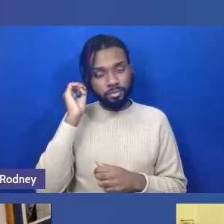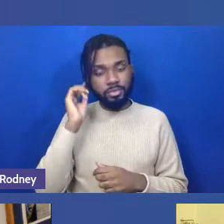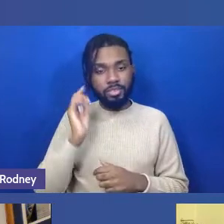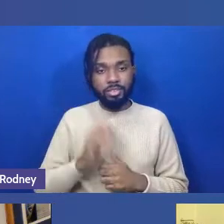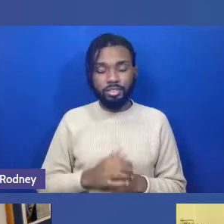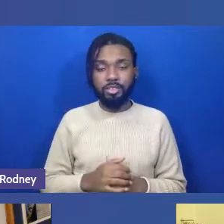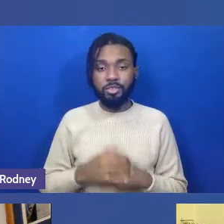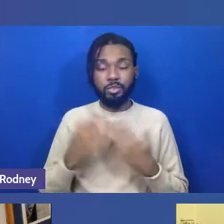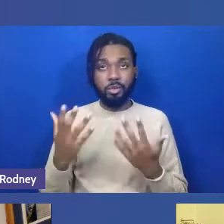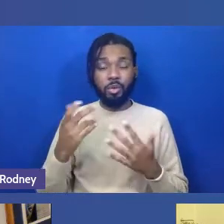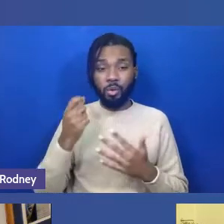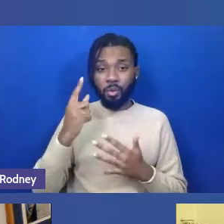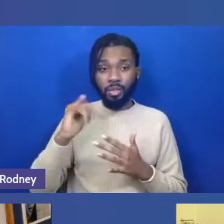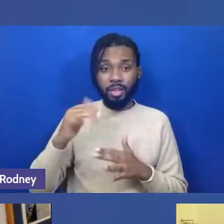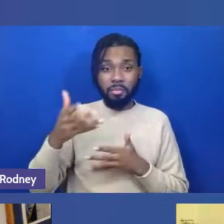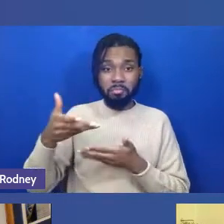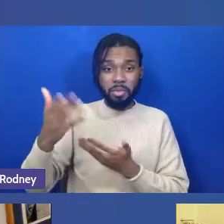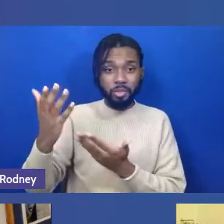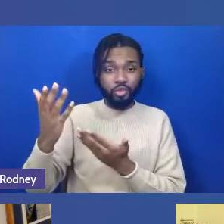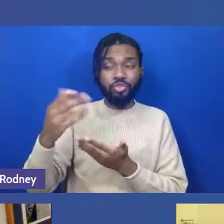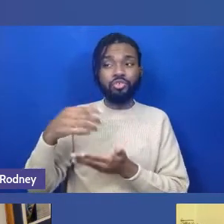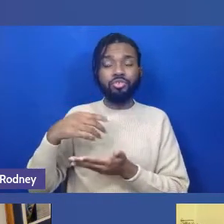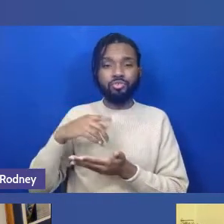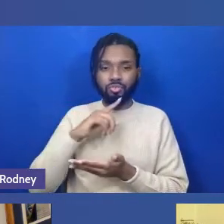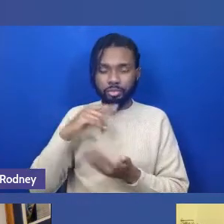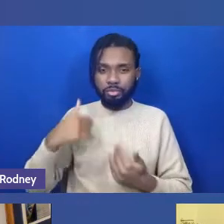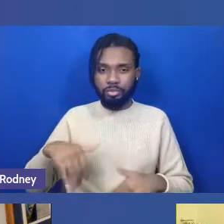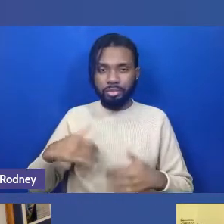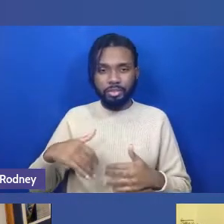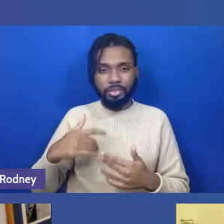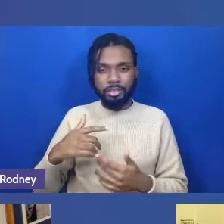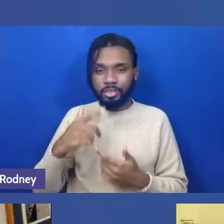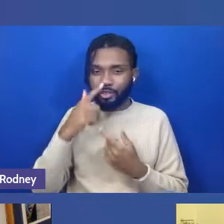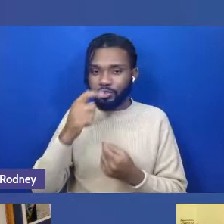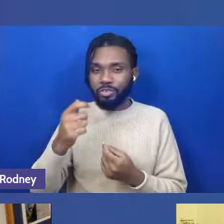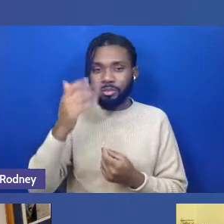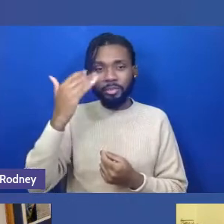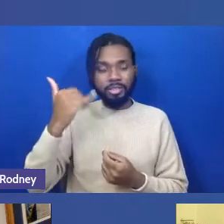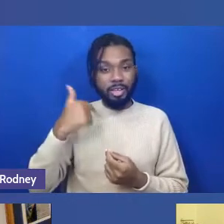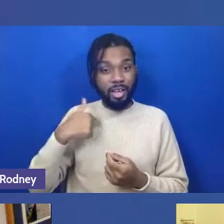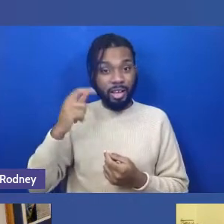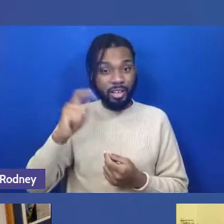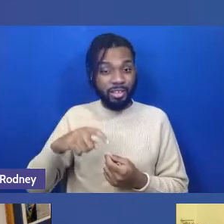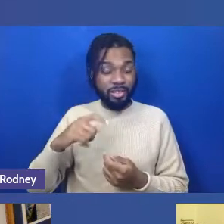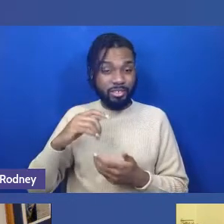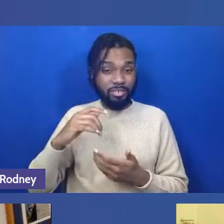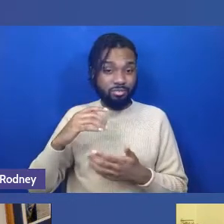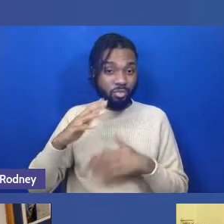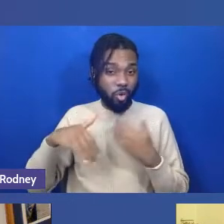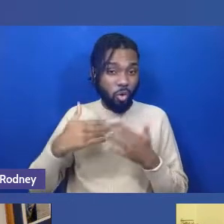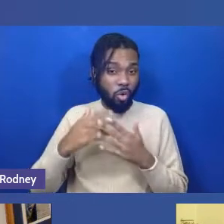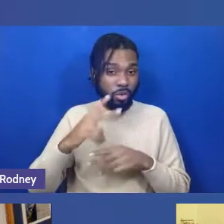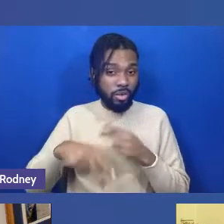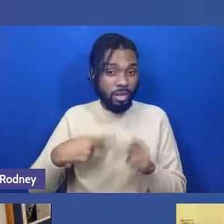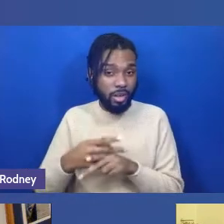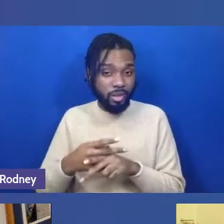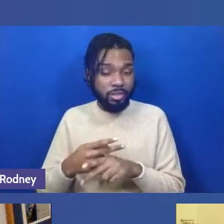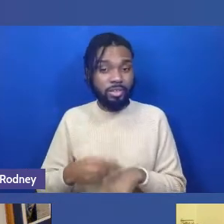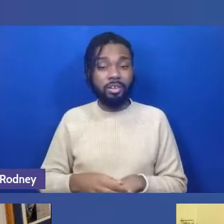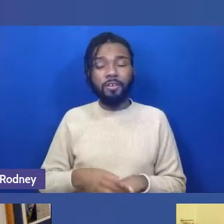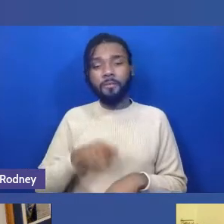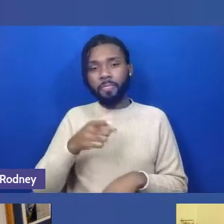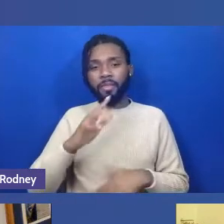So pitching is interesting for me because I need all forms of it, to be honest. You had kind of alluded